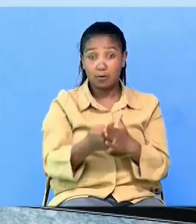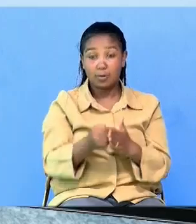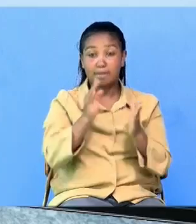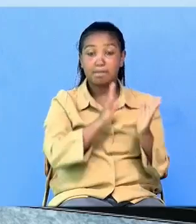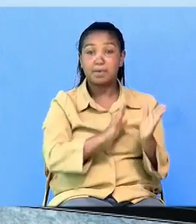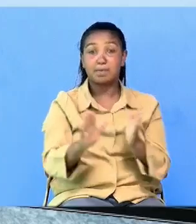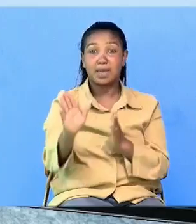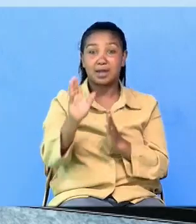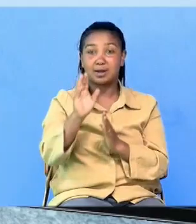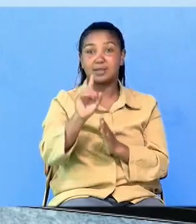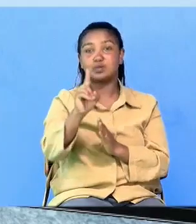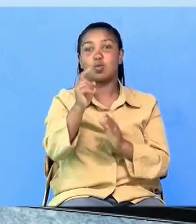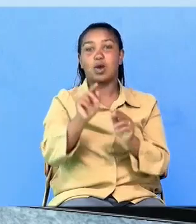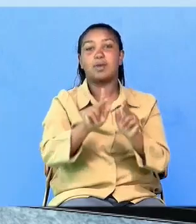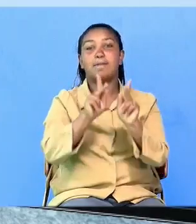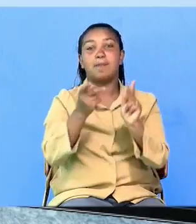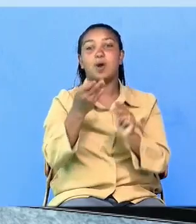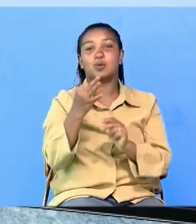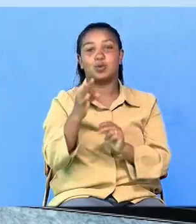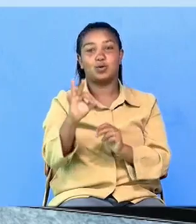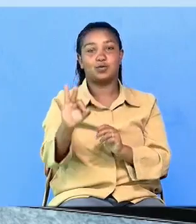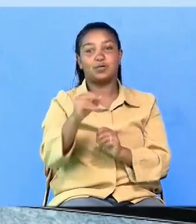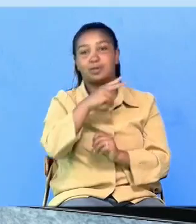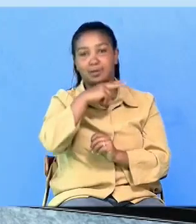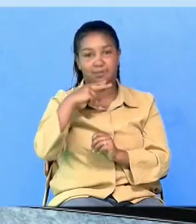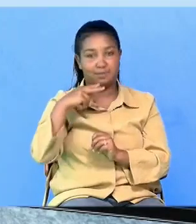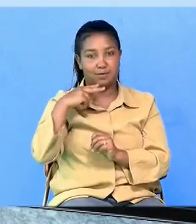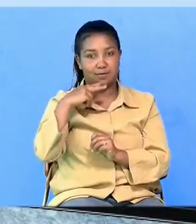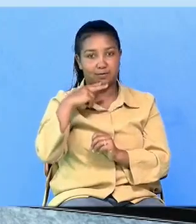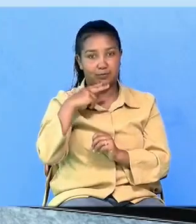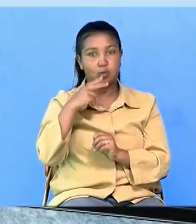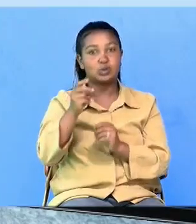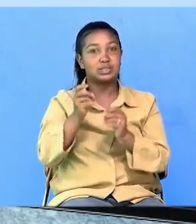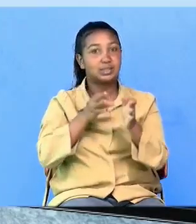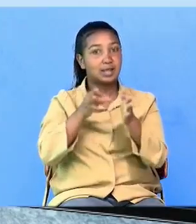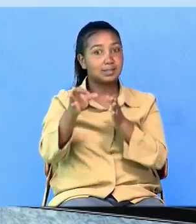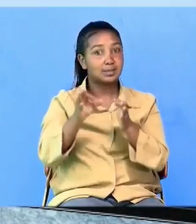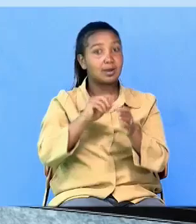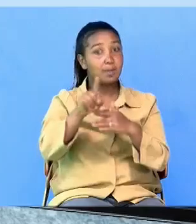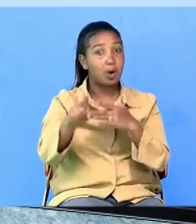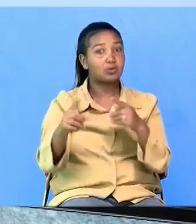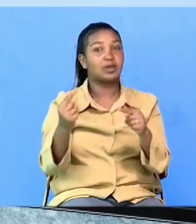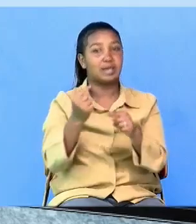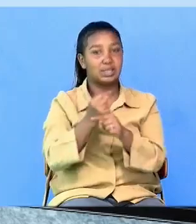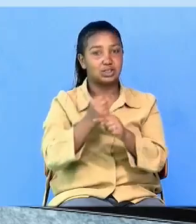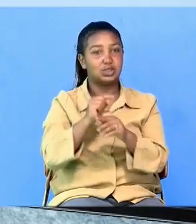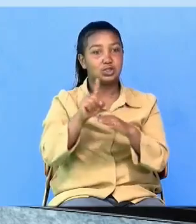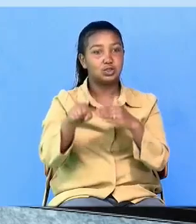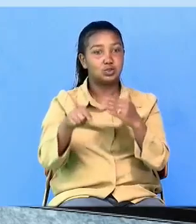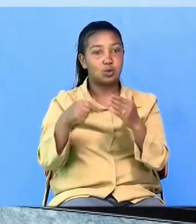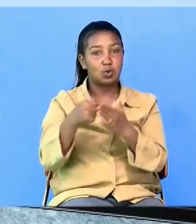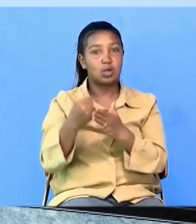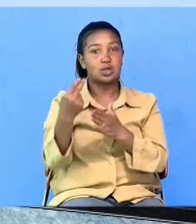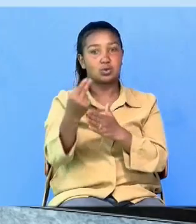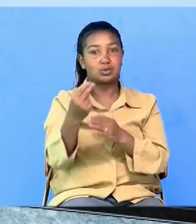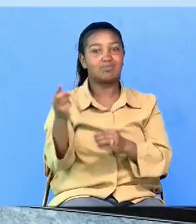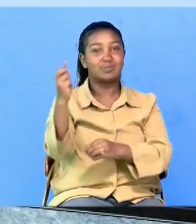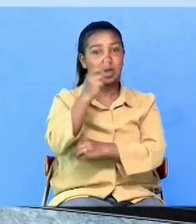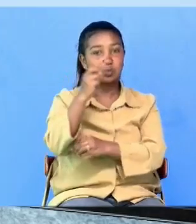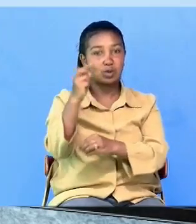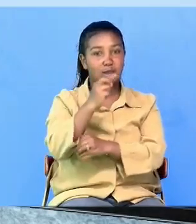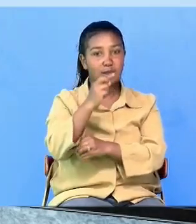prepare is one part of a verb, which tells us about an action, so as to use in your